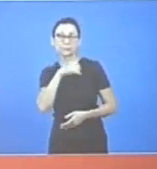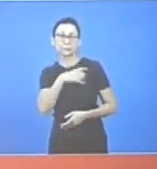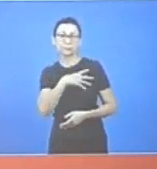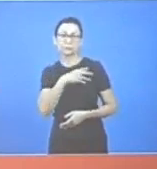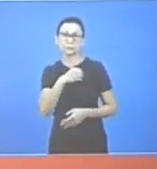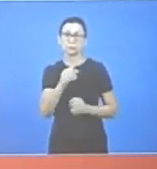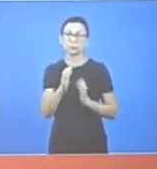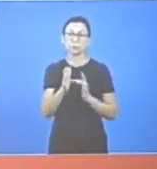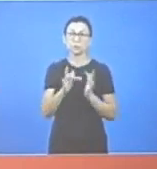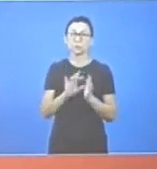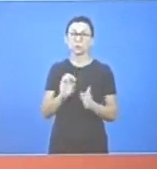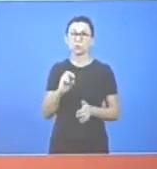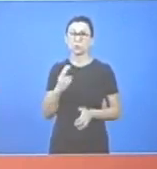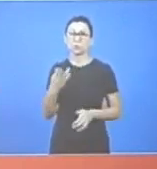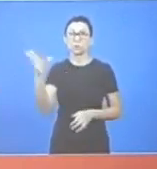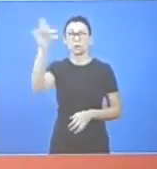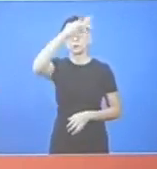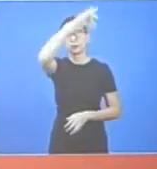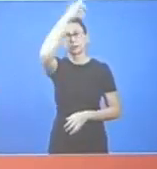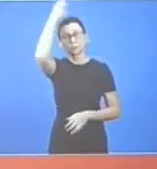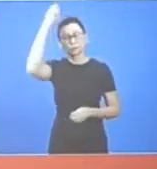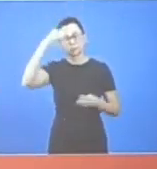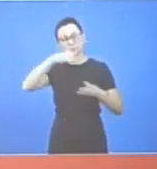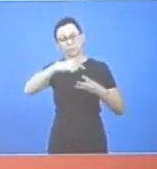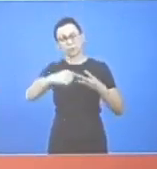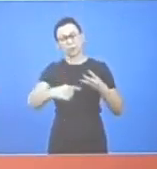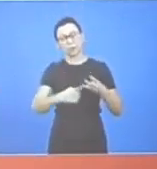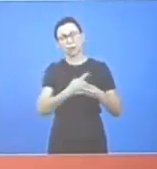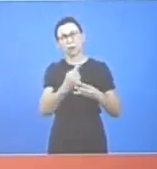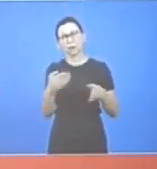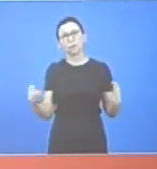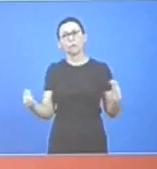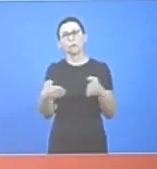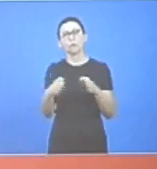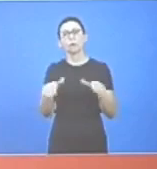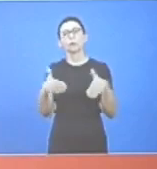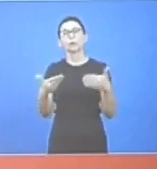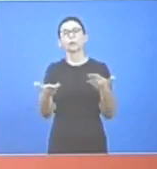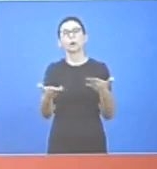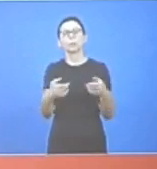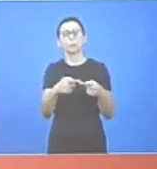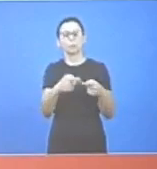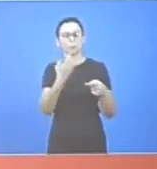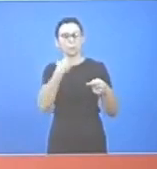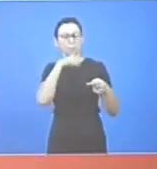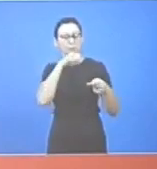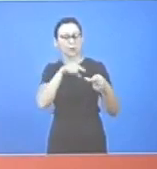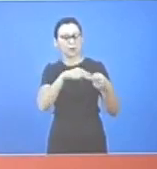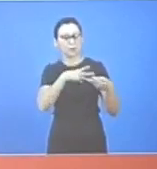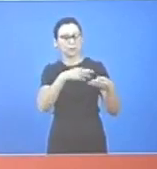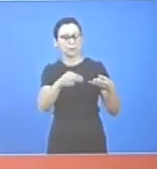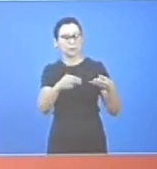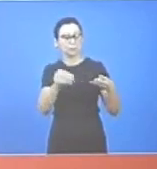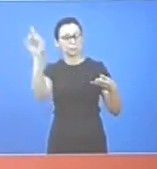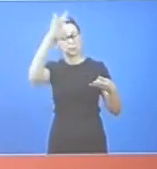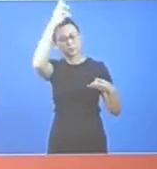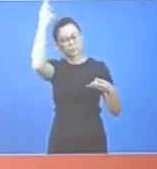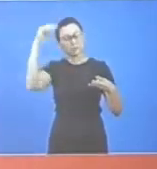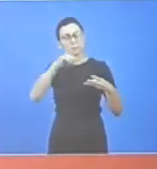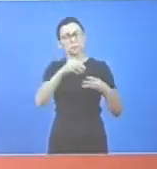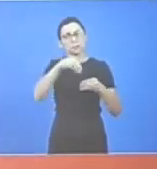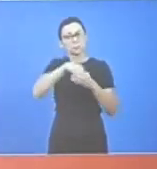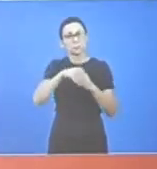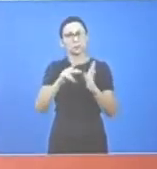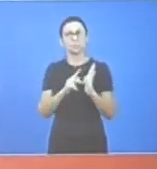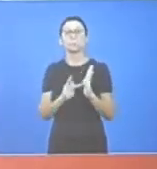it in the Son, or is it in the Holy Spirit? The emphasis here is where? Father, Son, or Holy Spirit